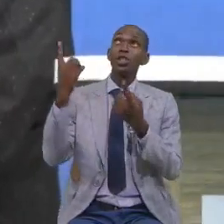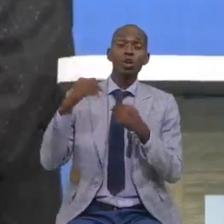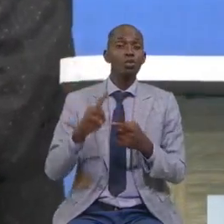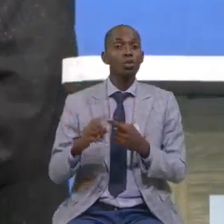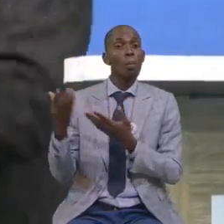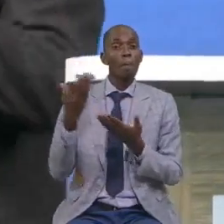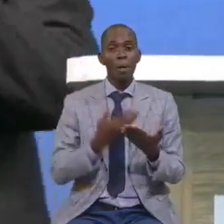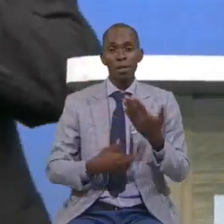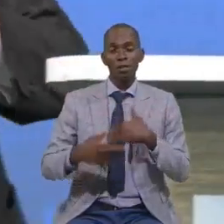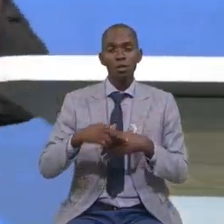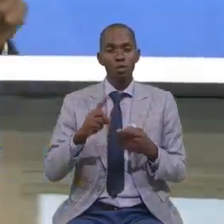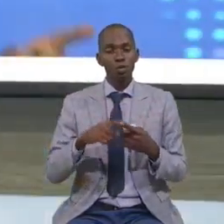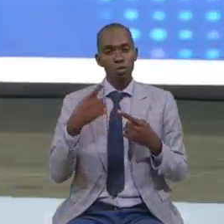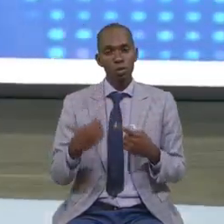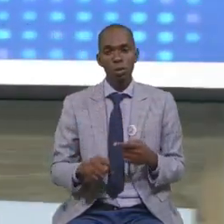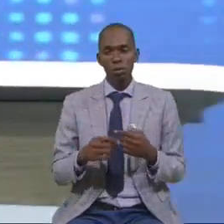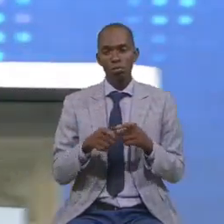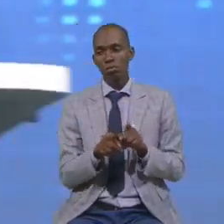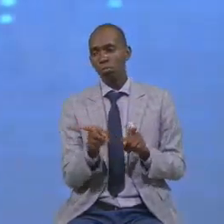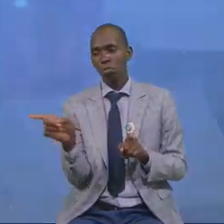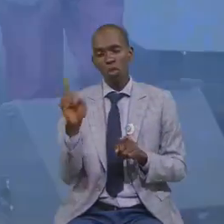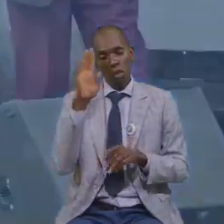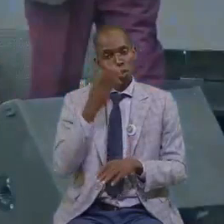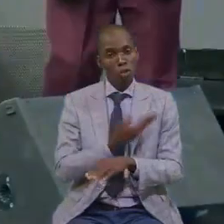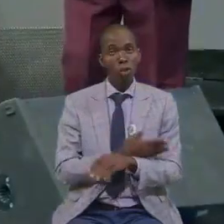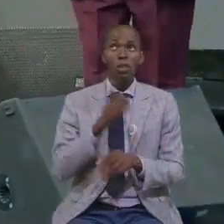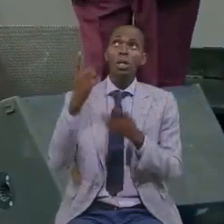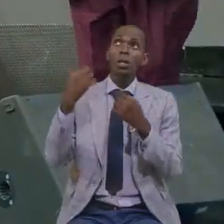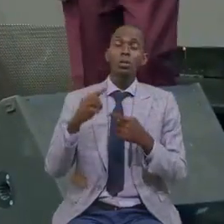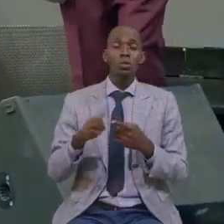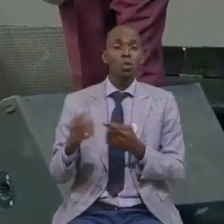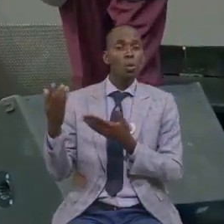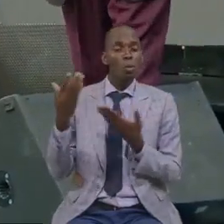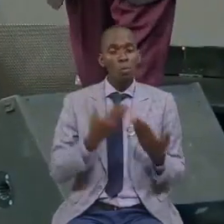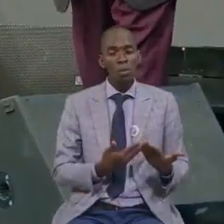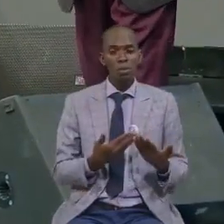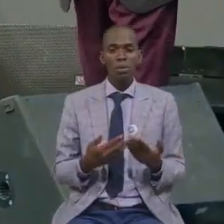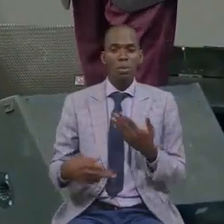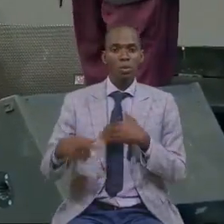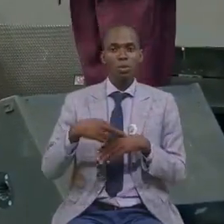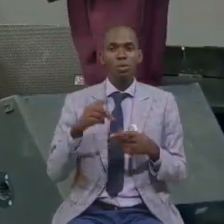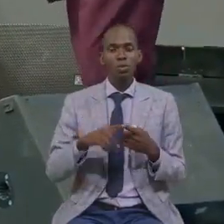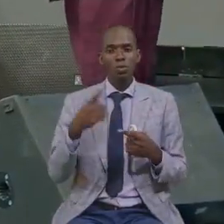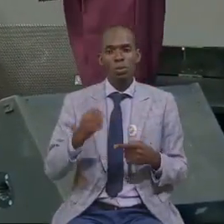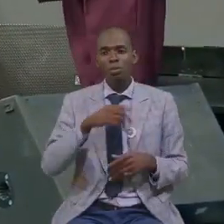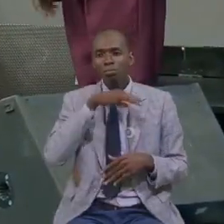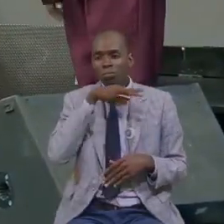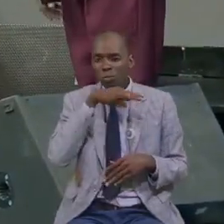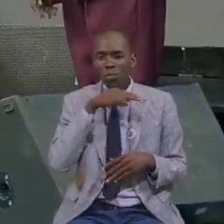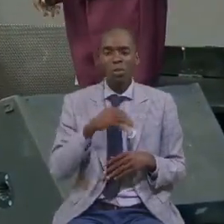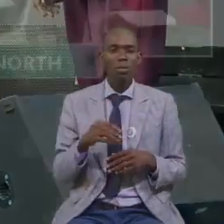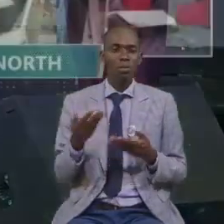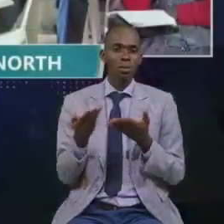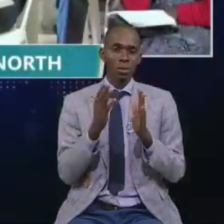prodigal son. He comes to bring restoration to the polluted slave. And now he comes